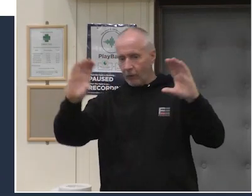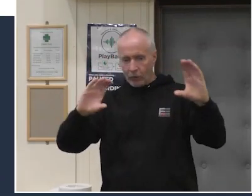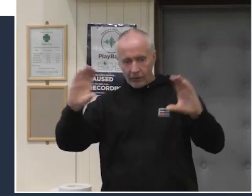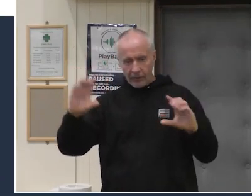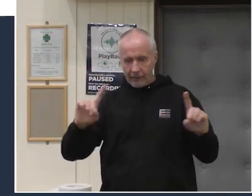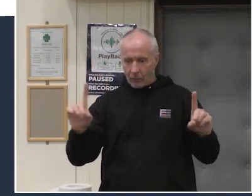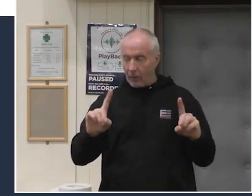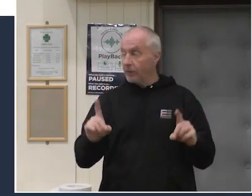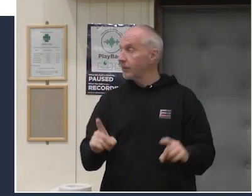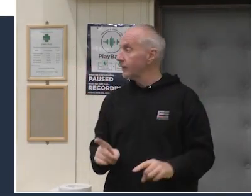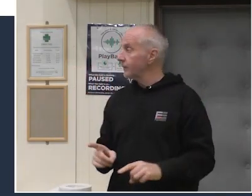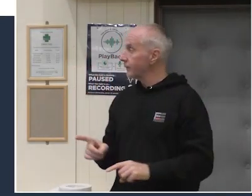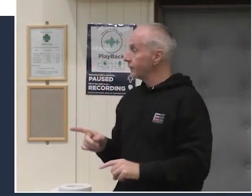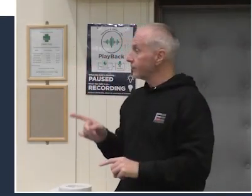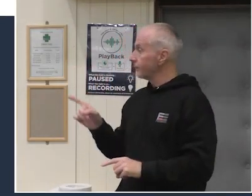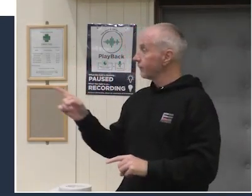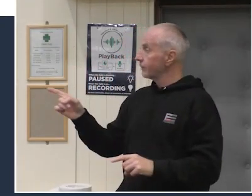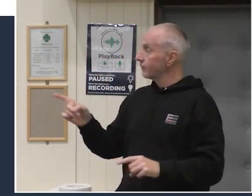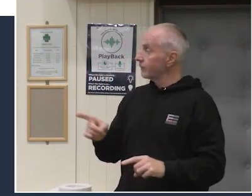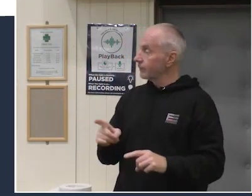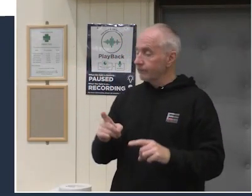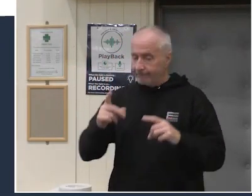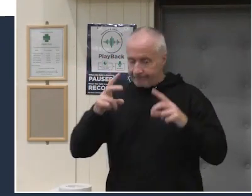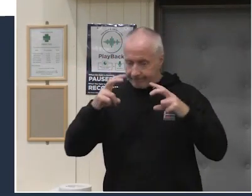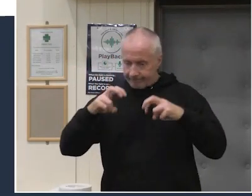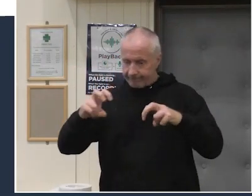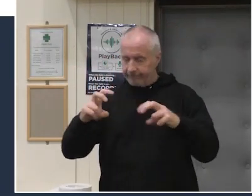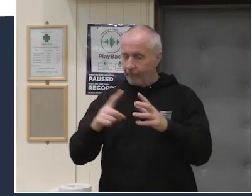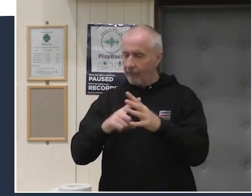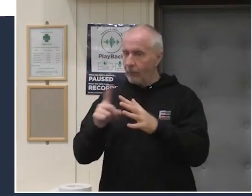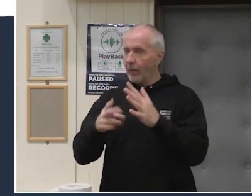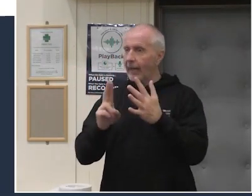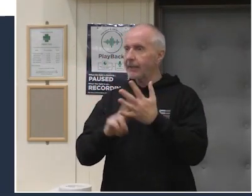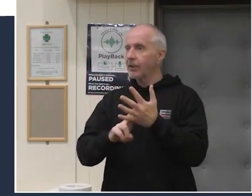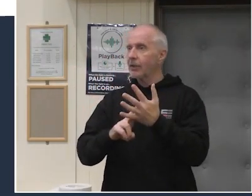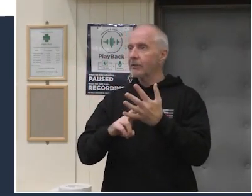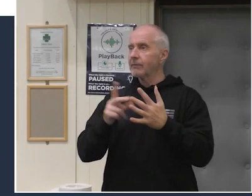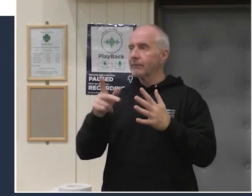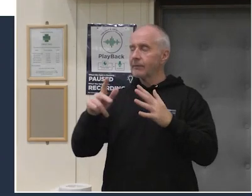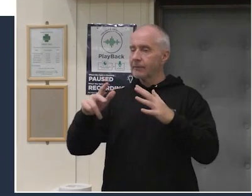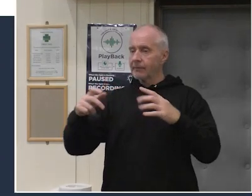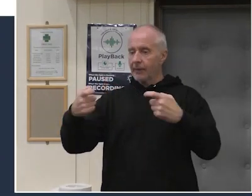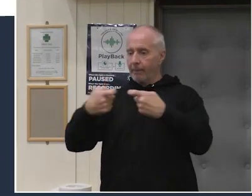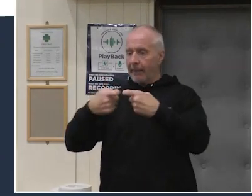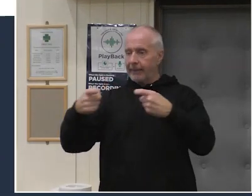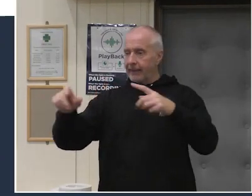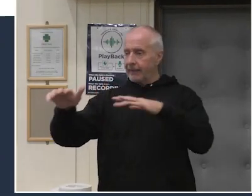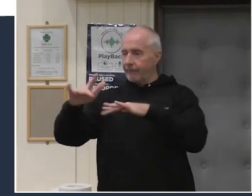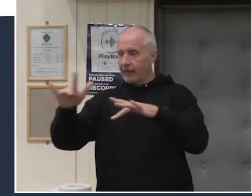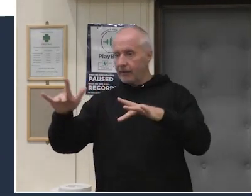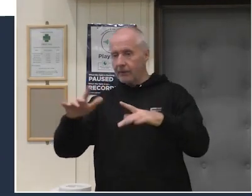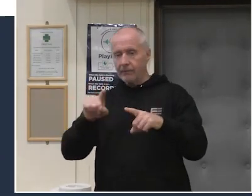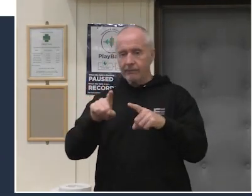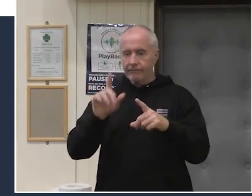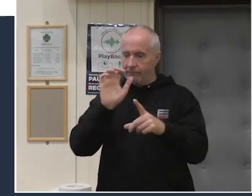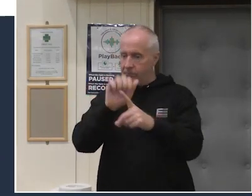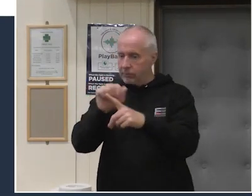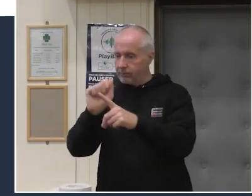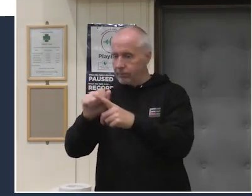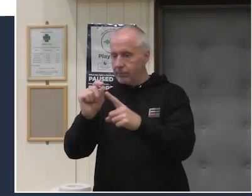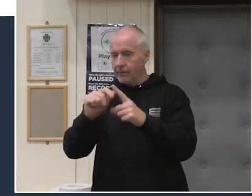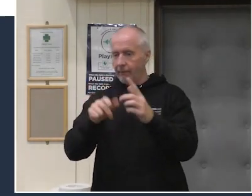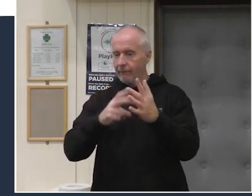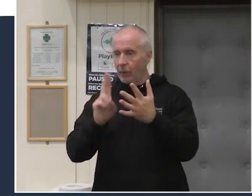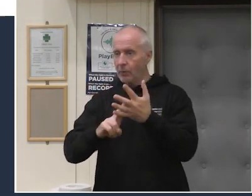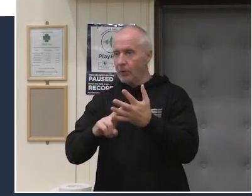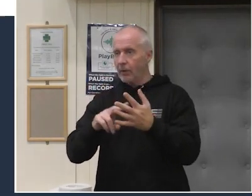Currently searching for axions, aid their conversion using a magnetic field into photons. We capture those photons and we look for that